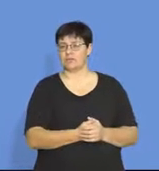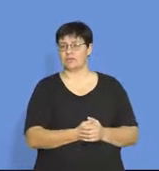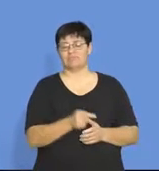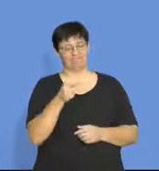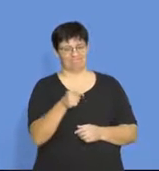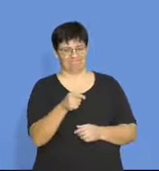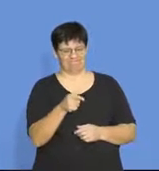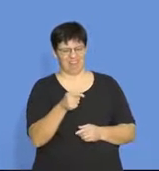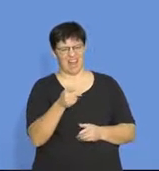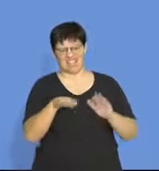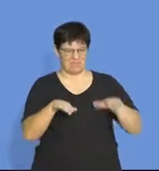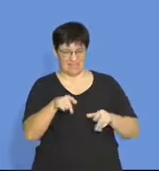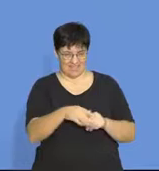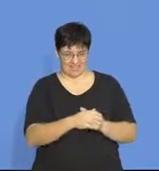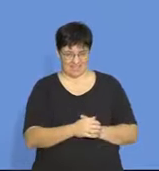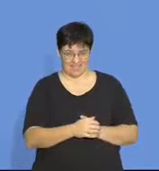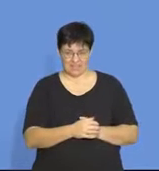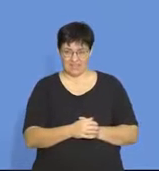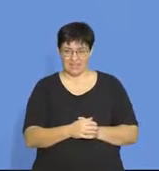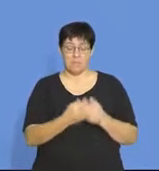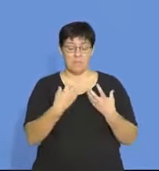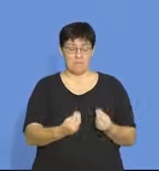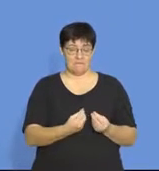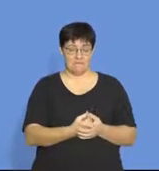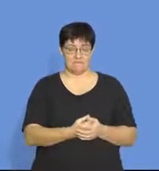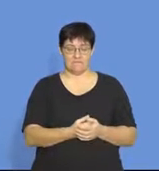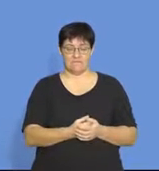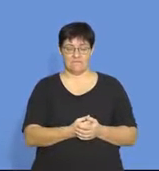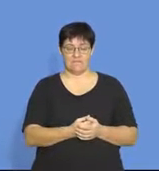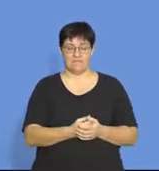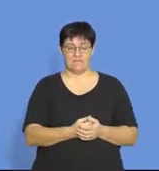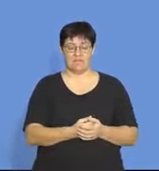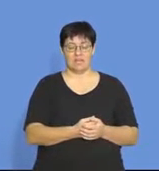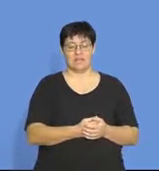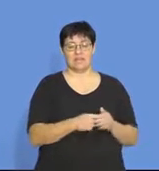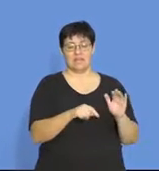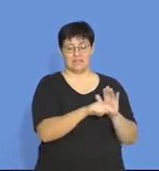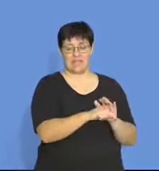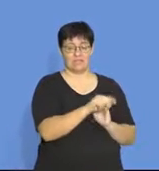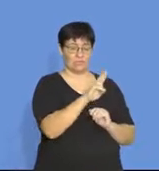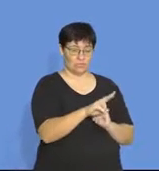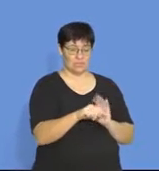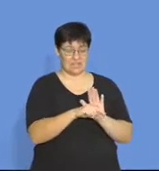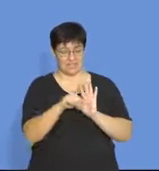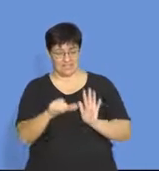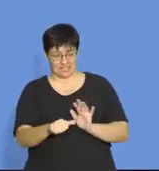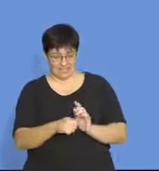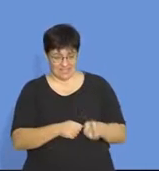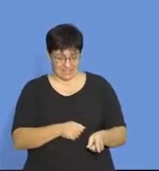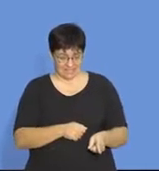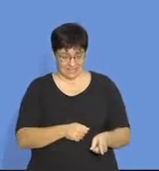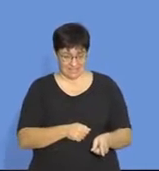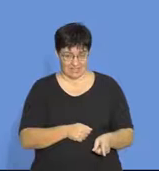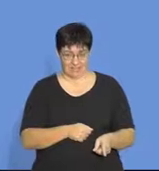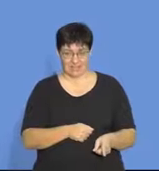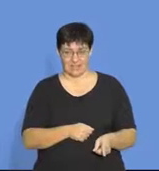it will then look something like this. I will have my negative 2 and negative 6